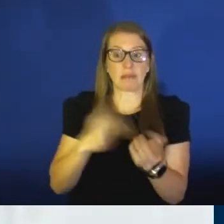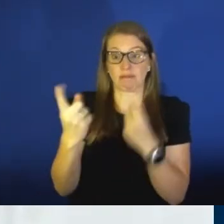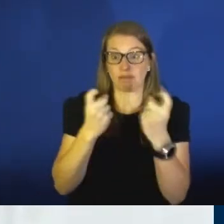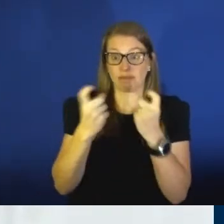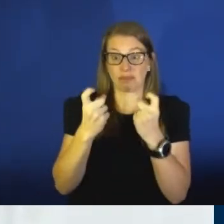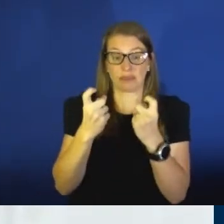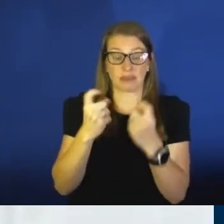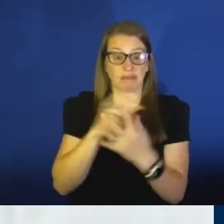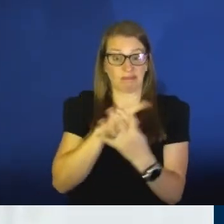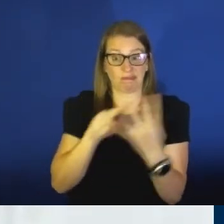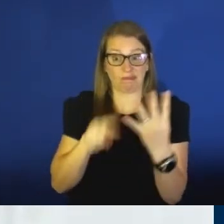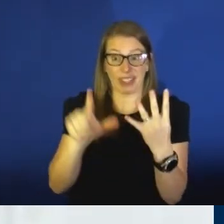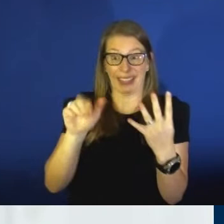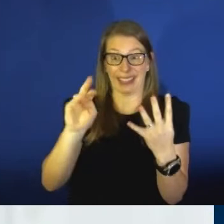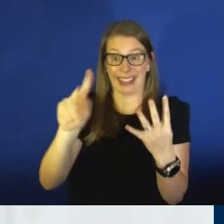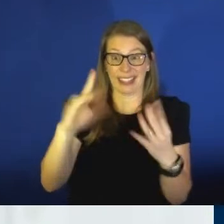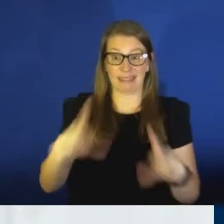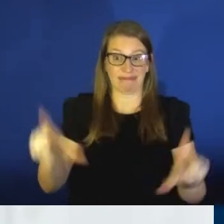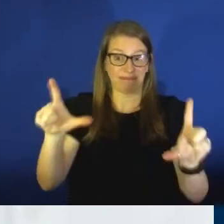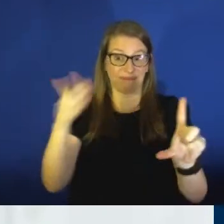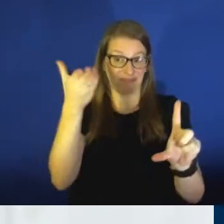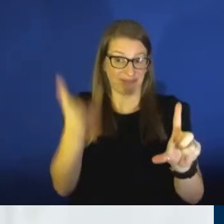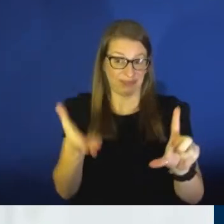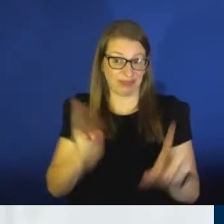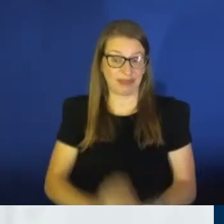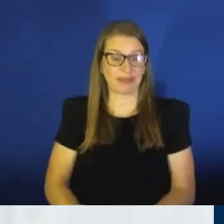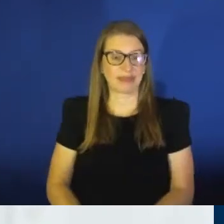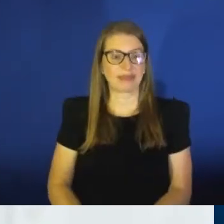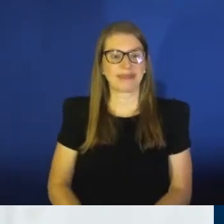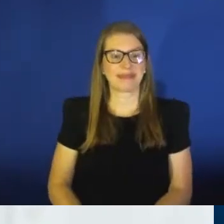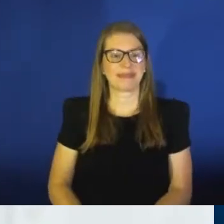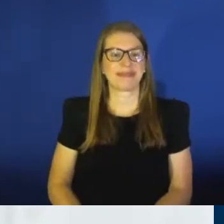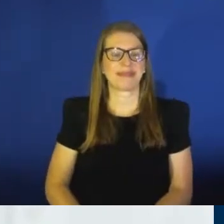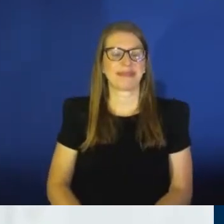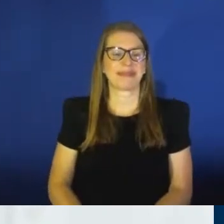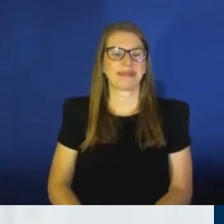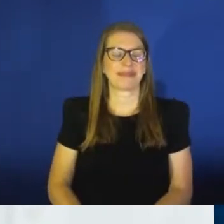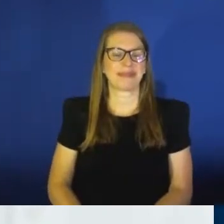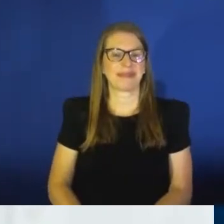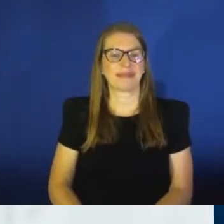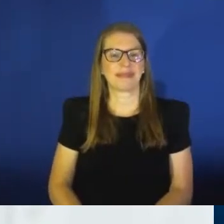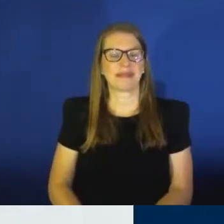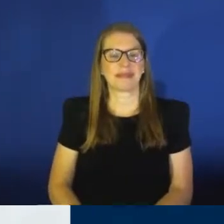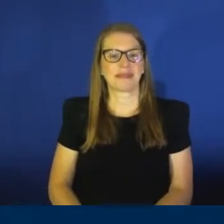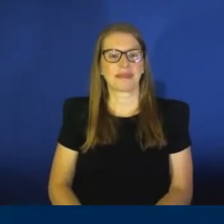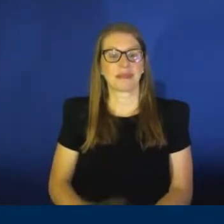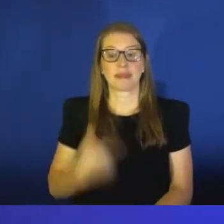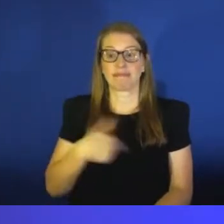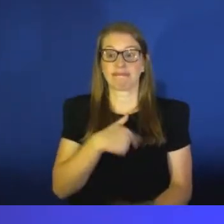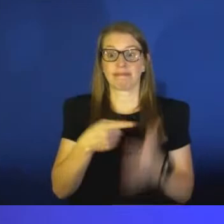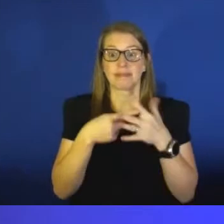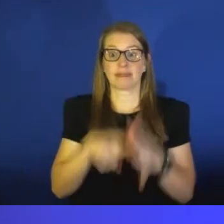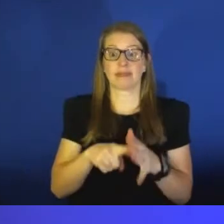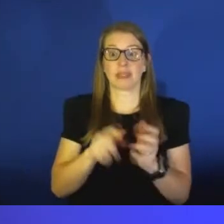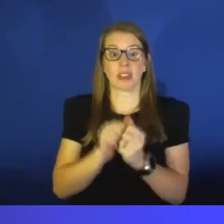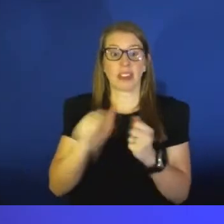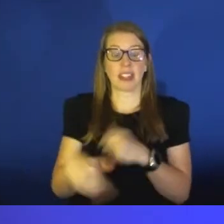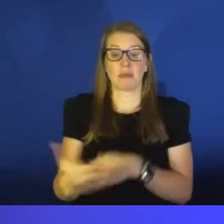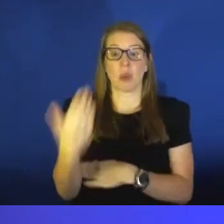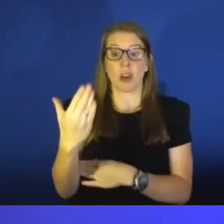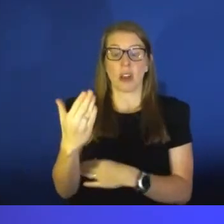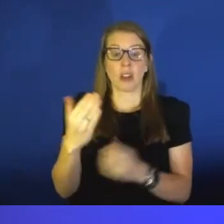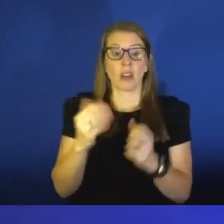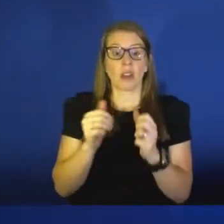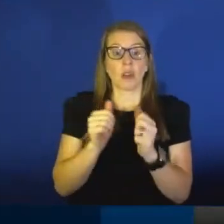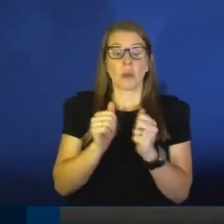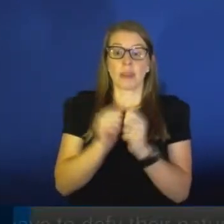and the Medical News Network. You can find links to those right there on your screen. We begin with this morning with some big developments